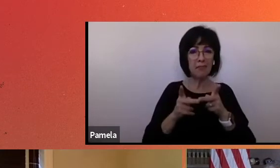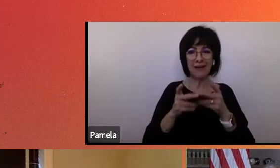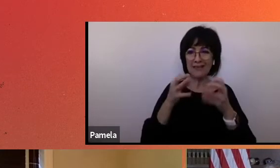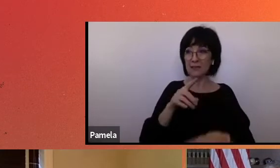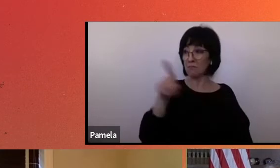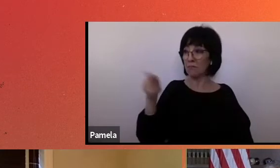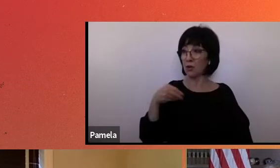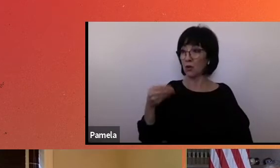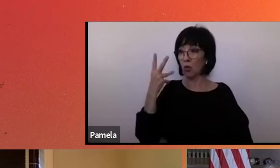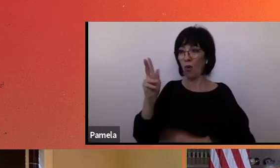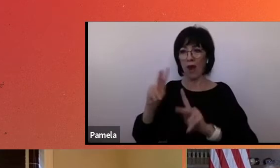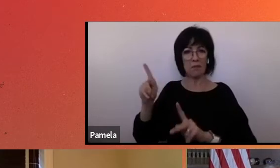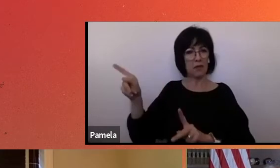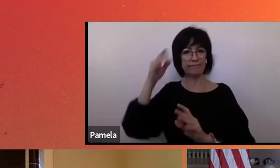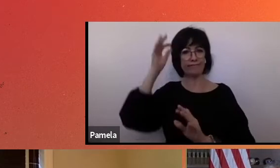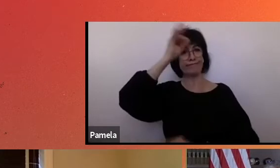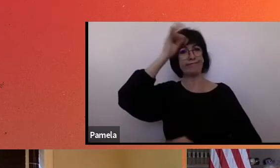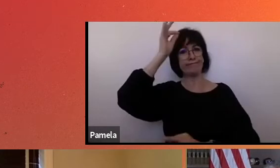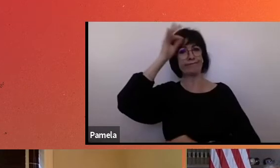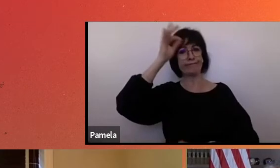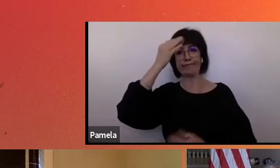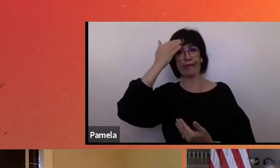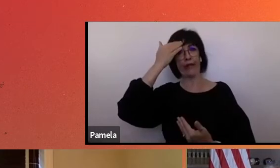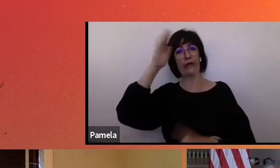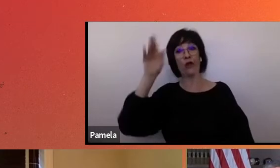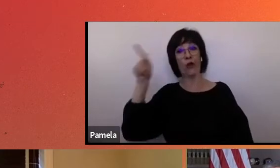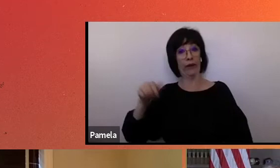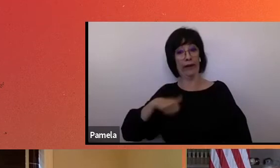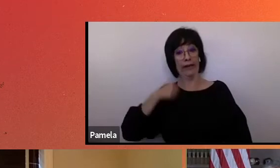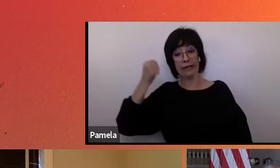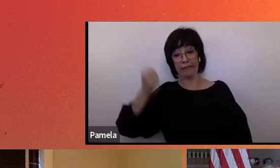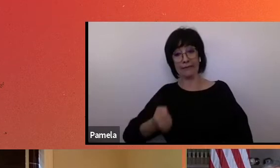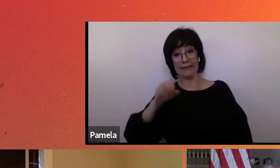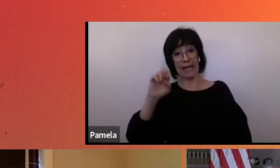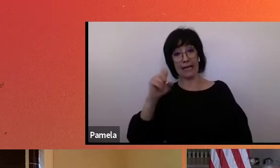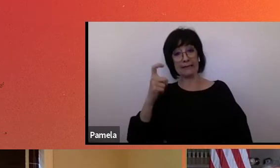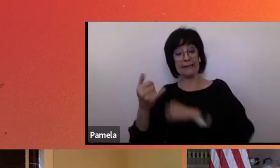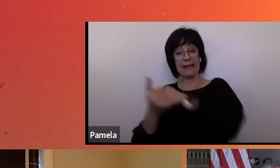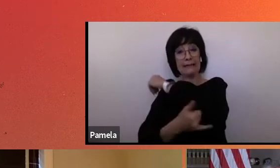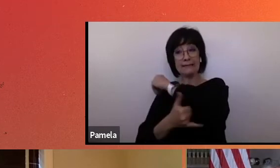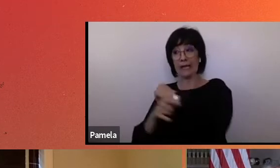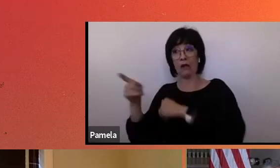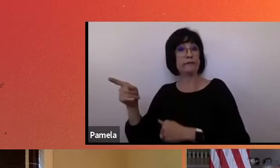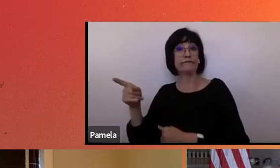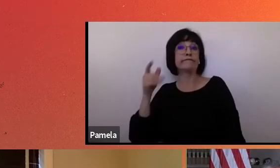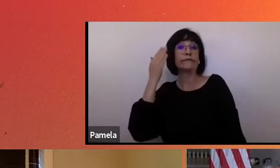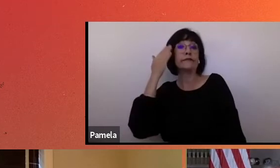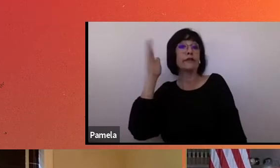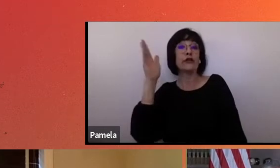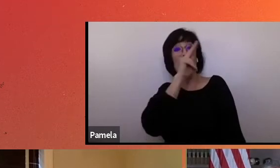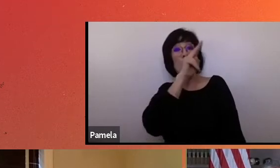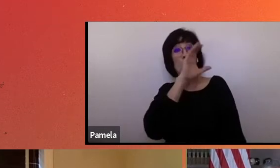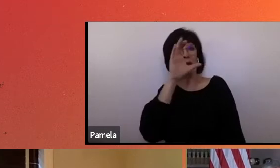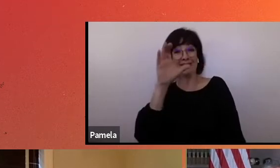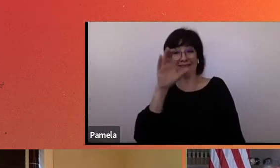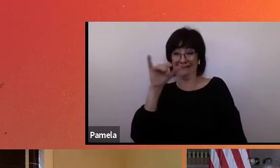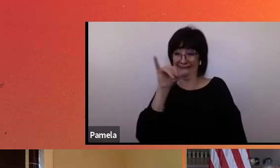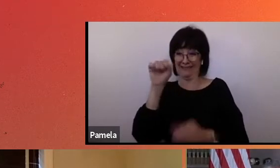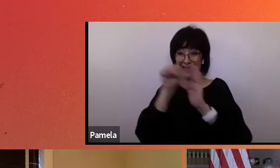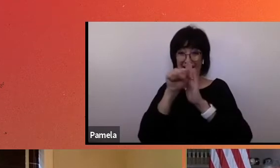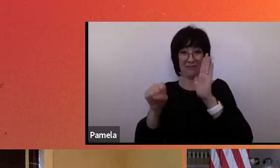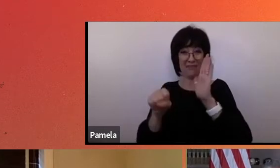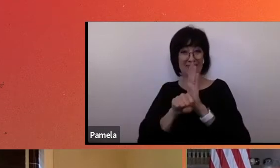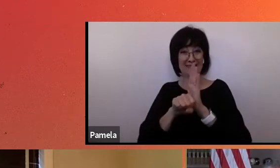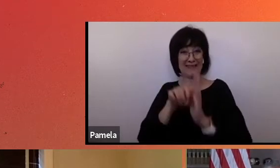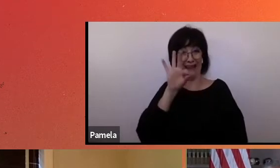on in Newcastle County if they lived in Sussex County, or didn't know what was going on in Sussex County if they lived in Newcastle County, because the 98